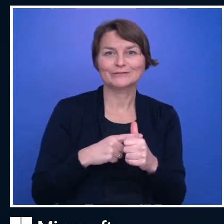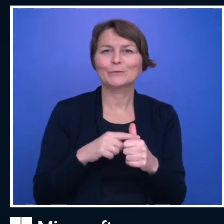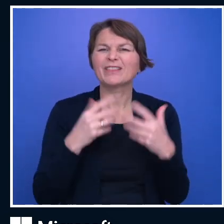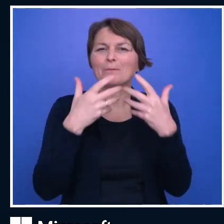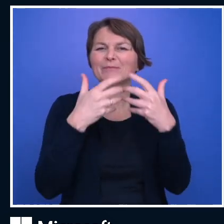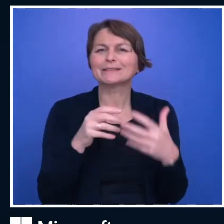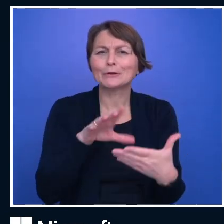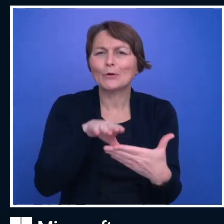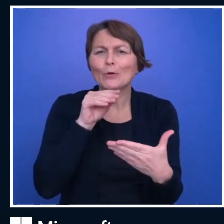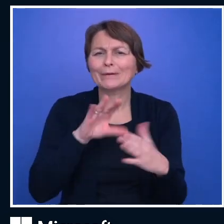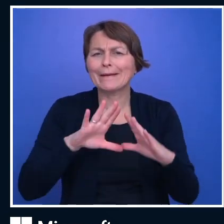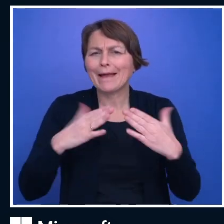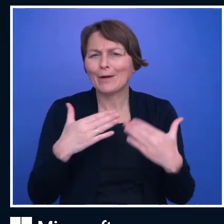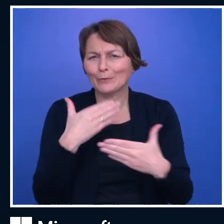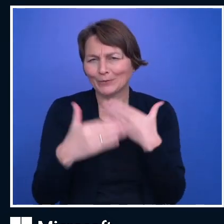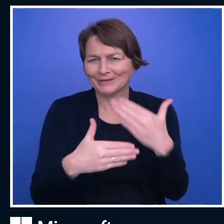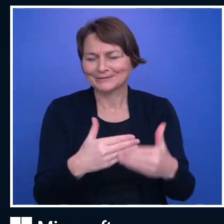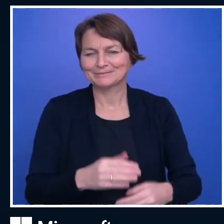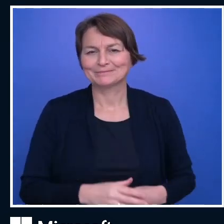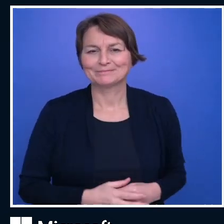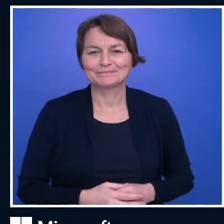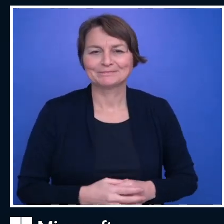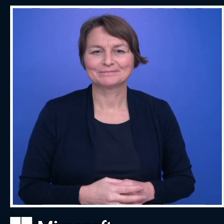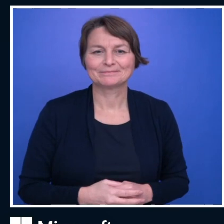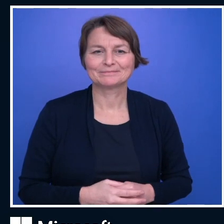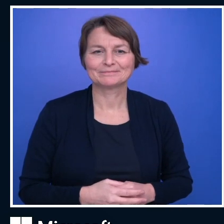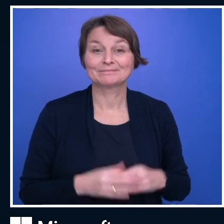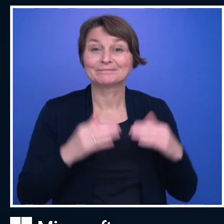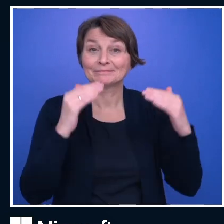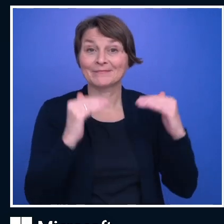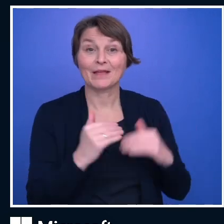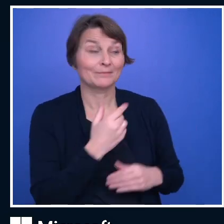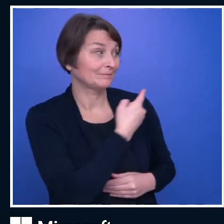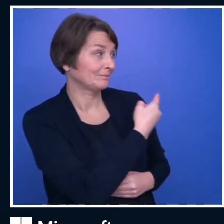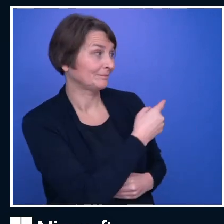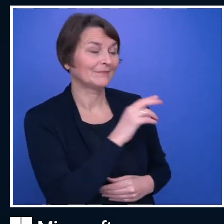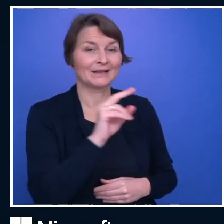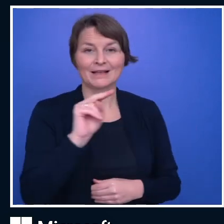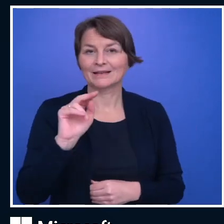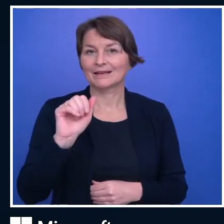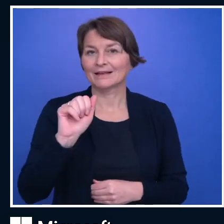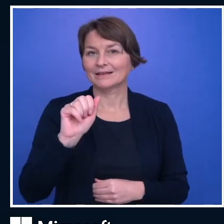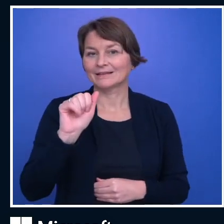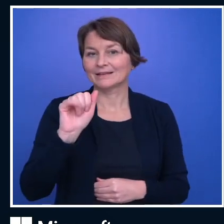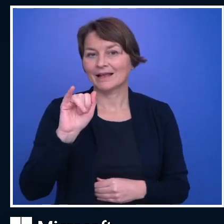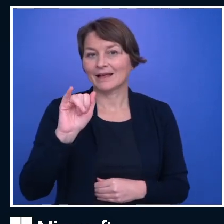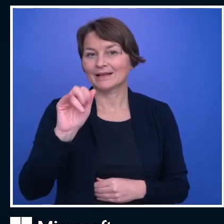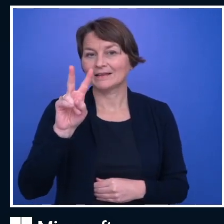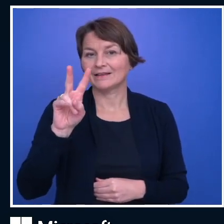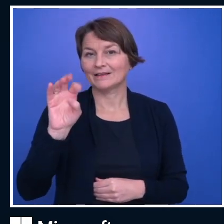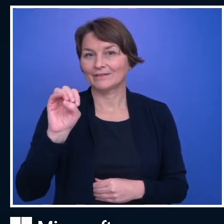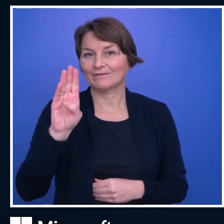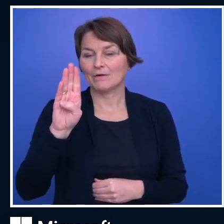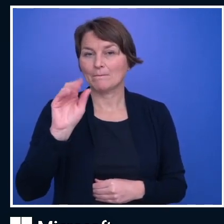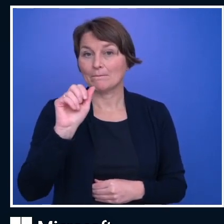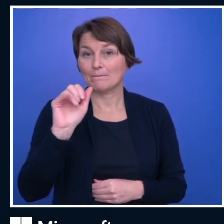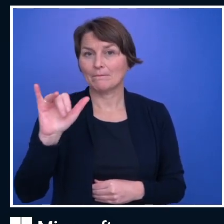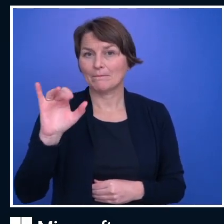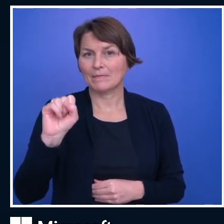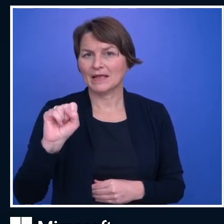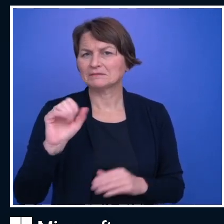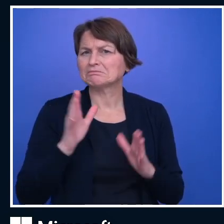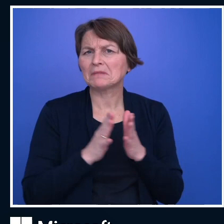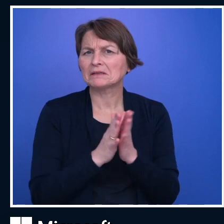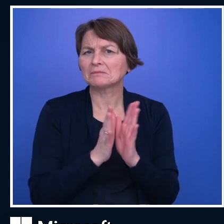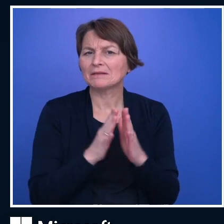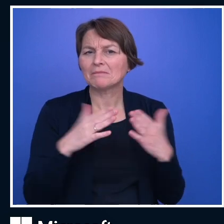Now coming to naive ways. So I will explain this naive Bayes to you with the help of an